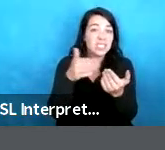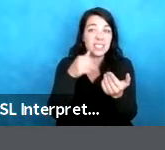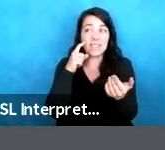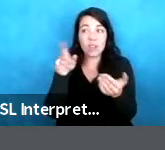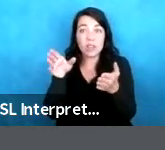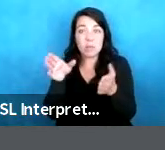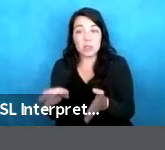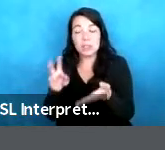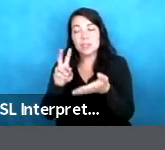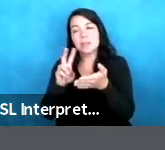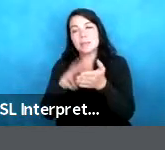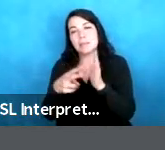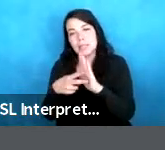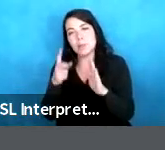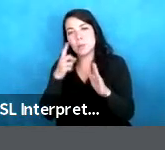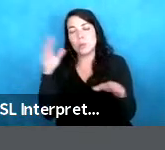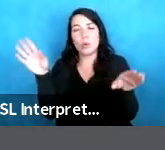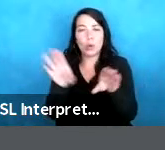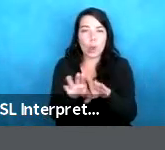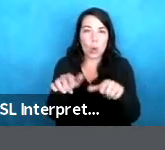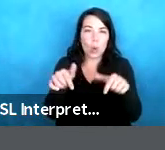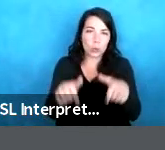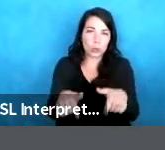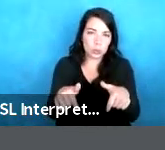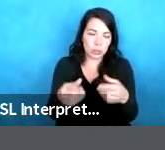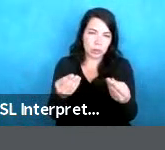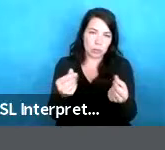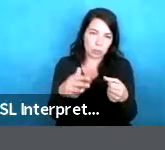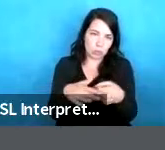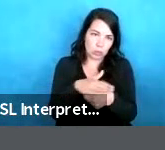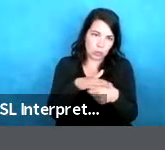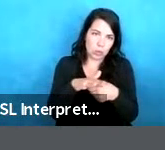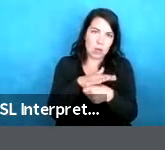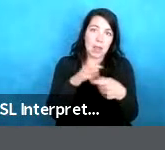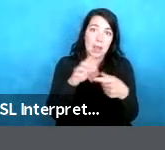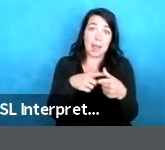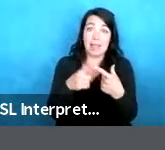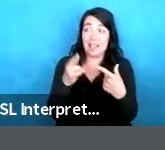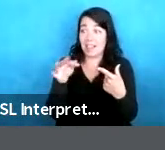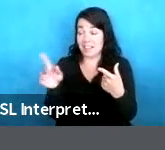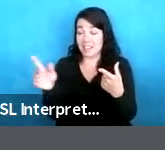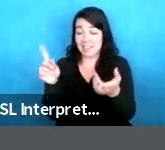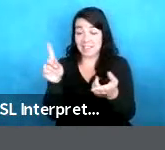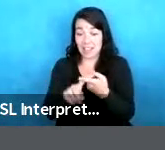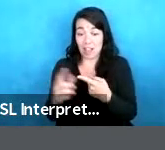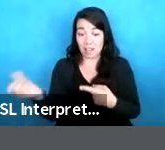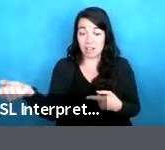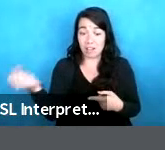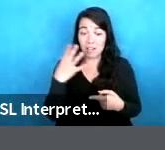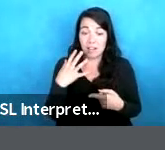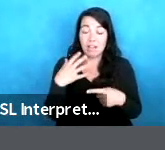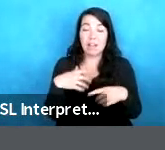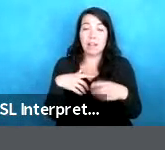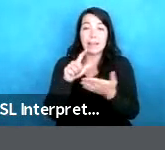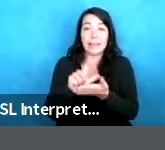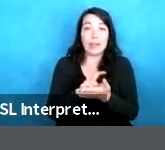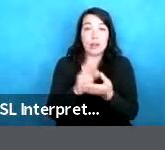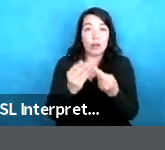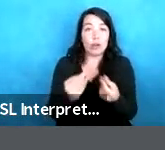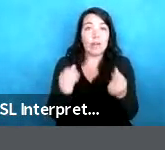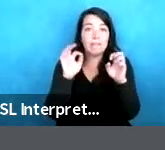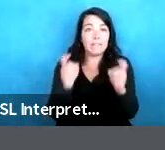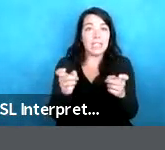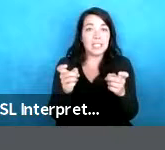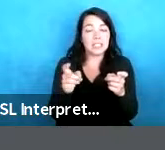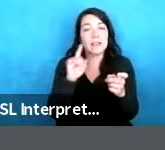property by any available legal remedy so as to recover its costs and expenses incurred in cleaning the property. We have before us Planning and Land Use Director, Mr.